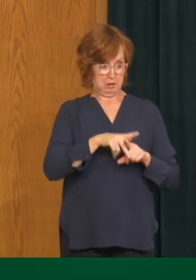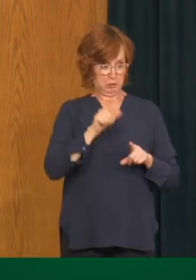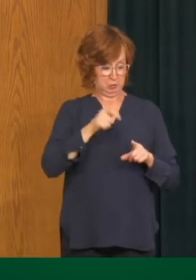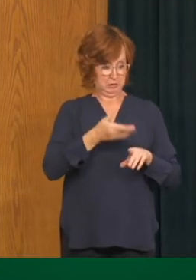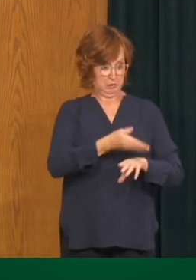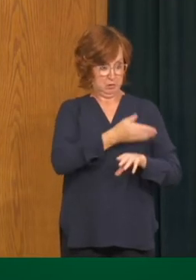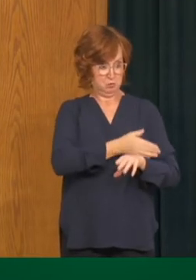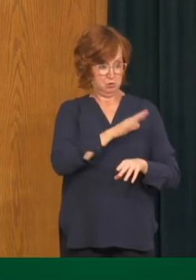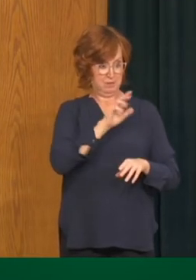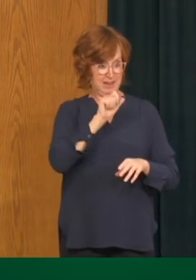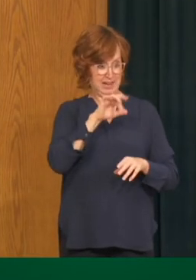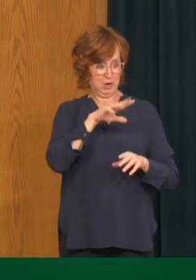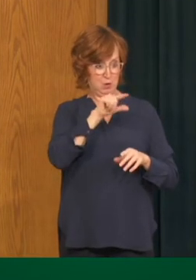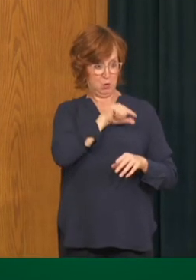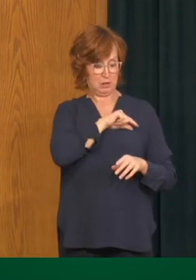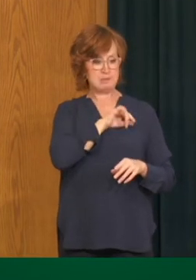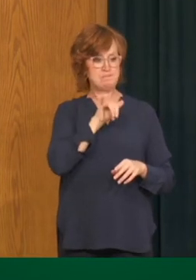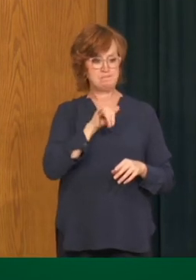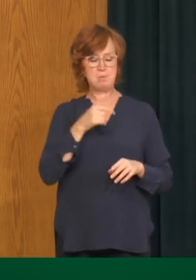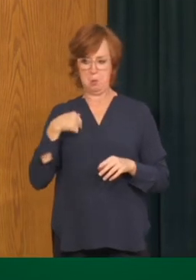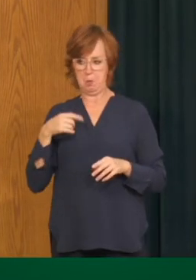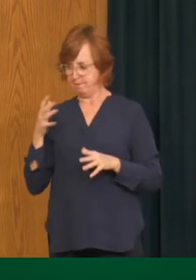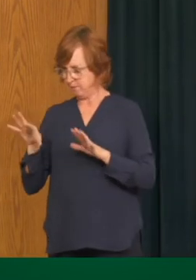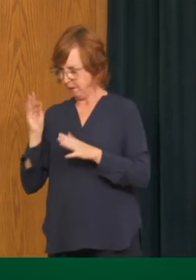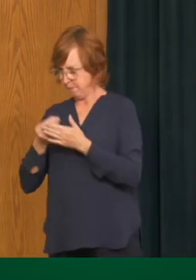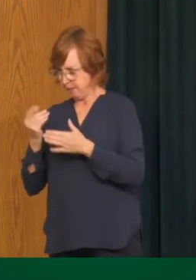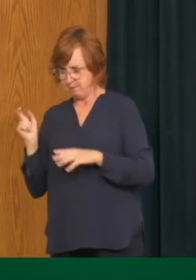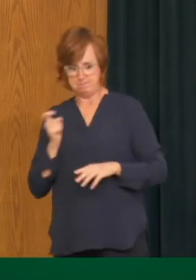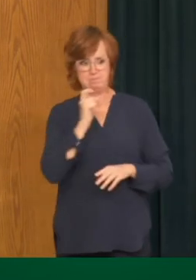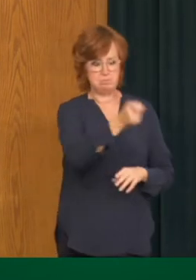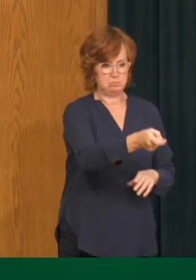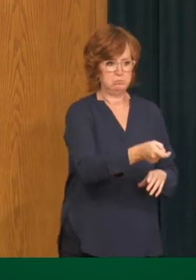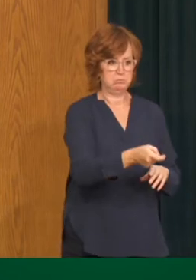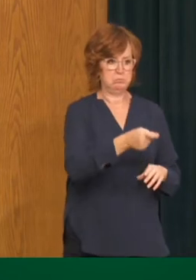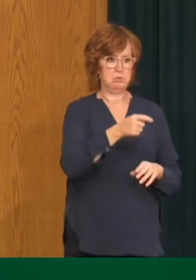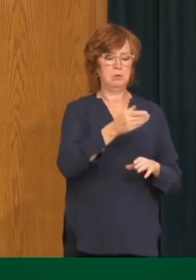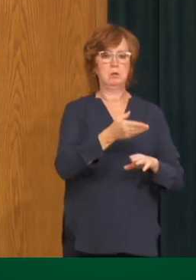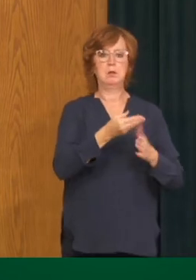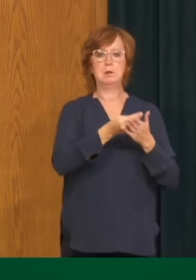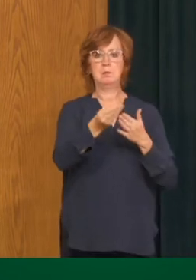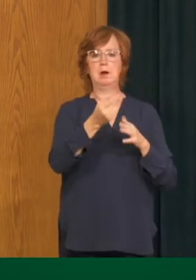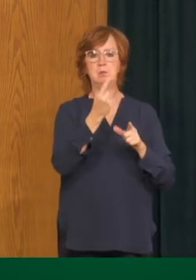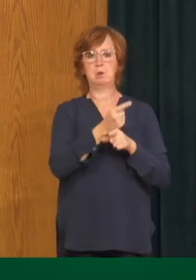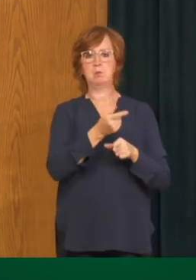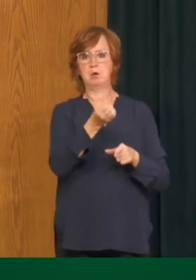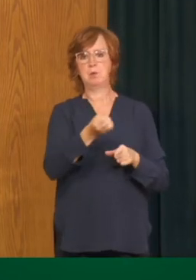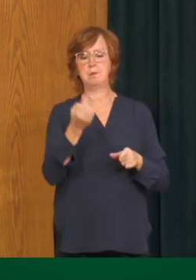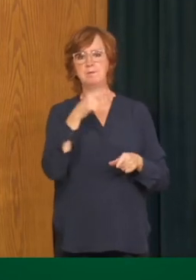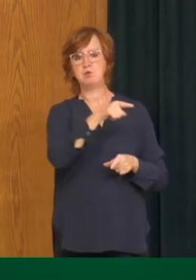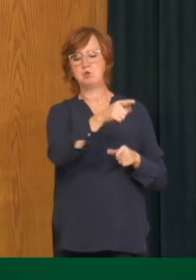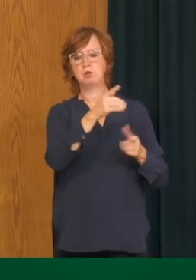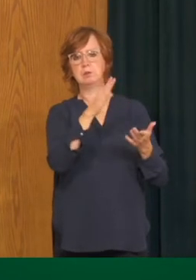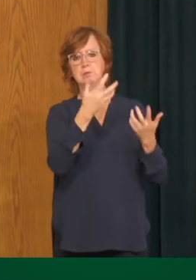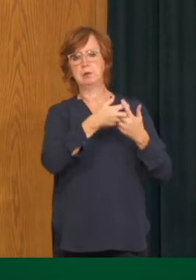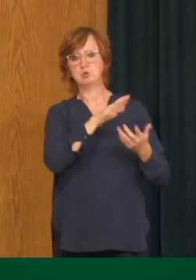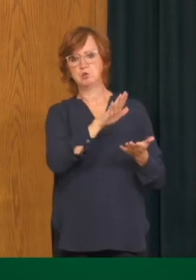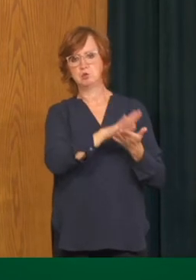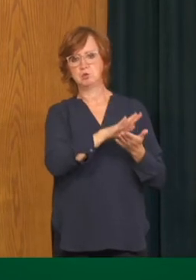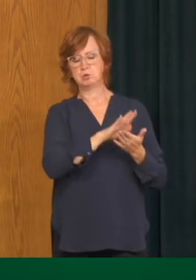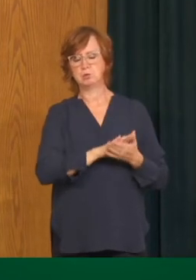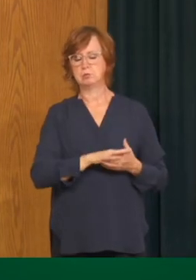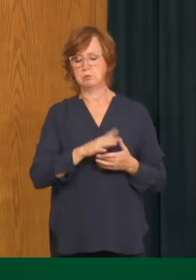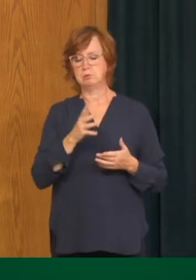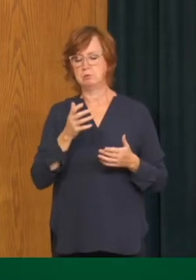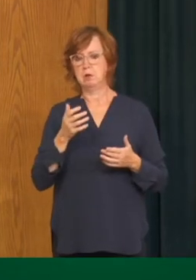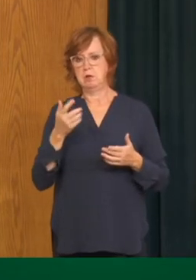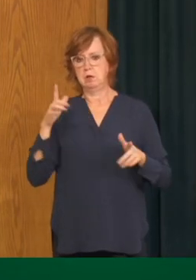from the school divisions as well. So the maintenance renewal of our HVAC systems across the province has received